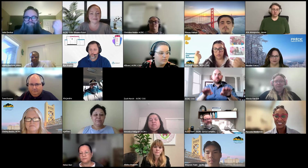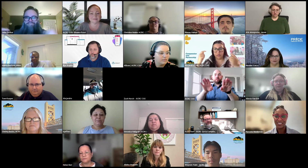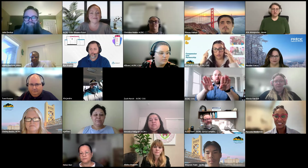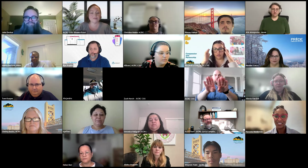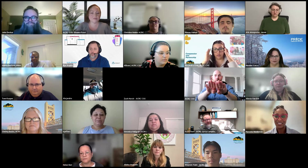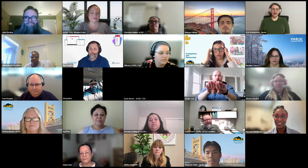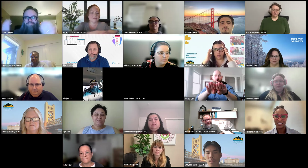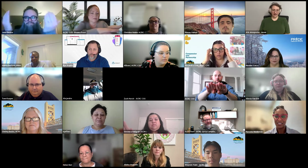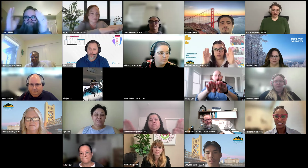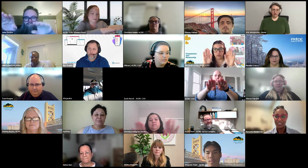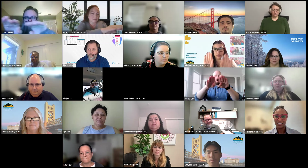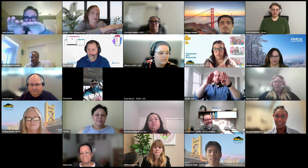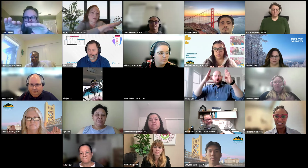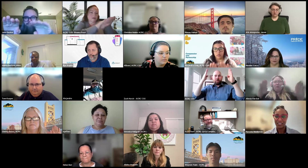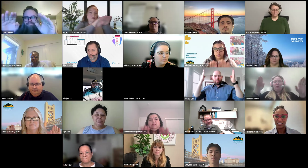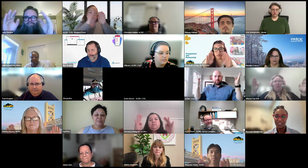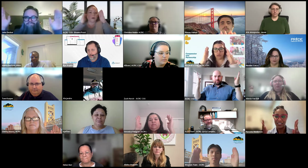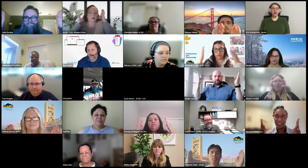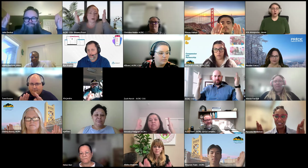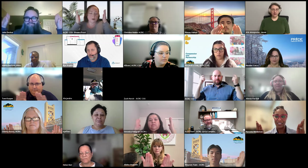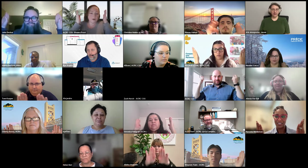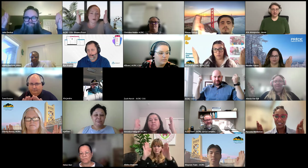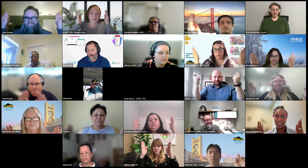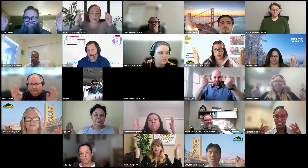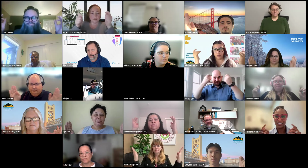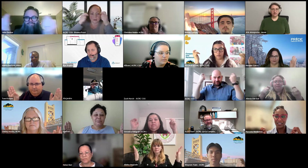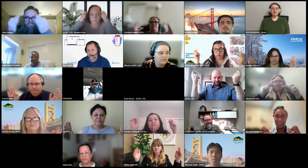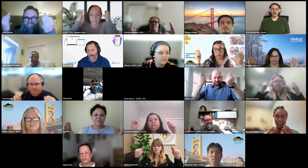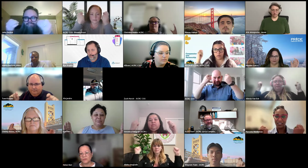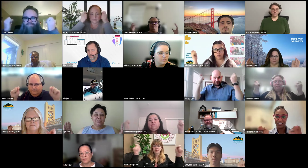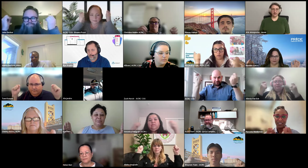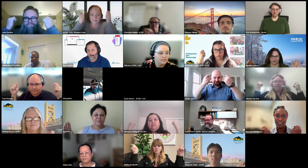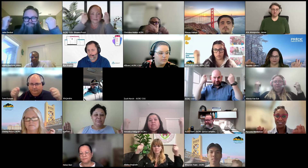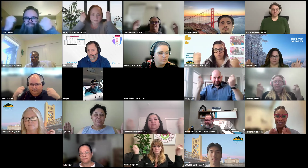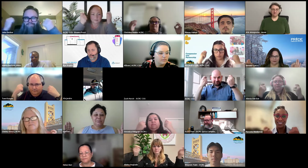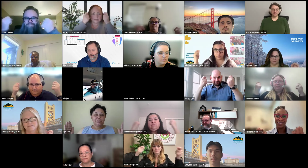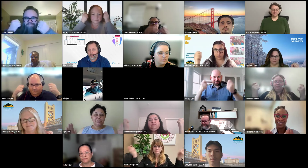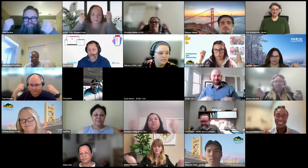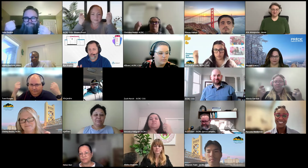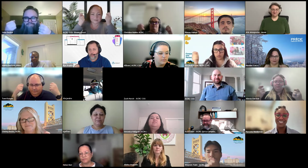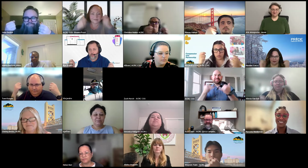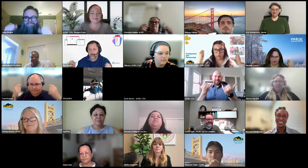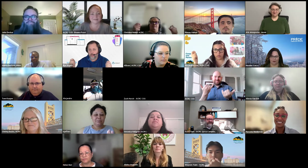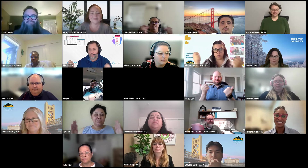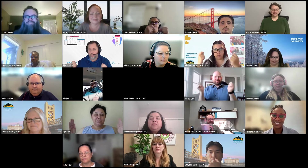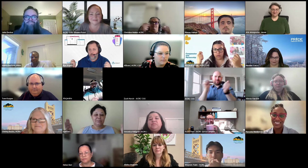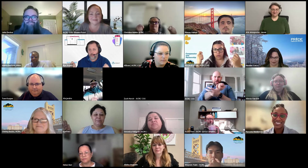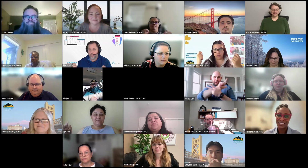All right, we'll do those now together. So it would be opening, ceremony.